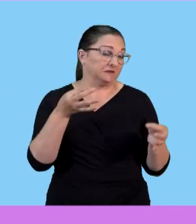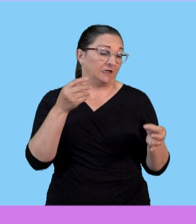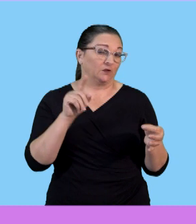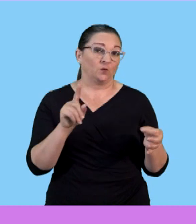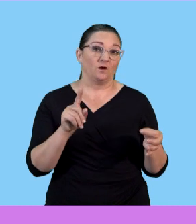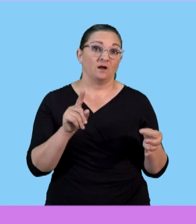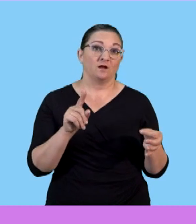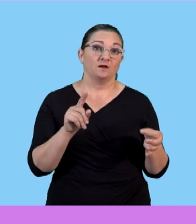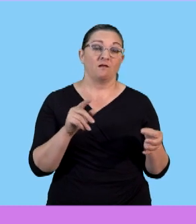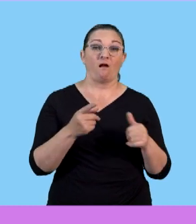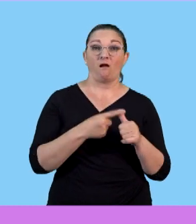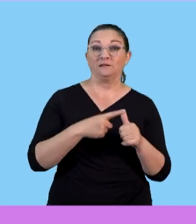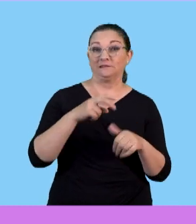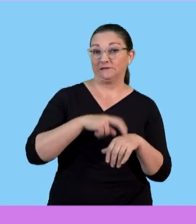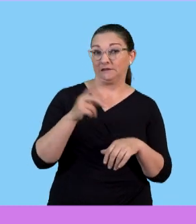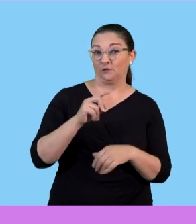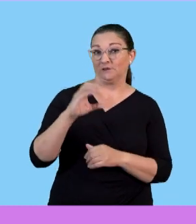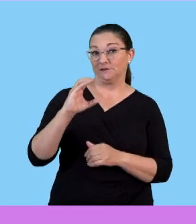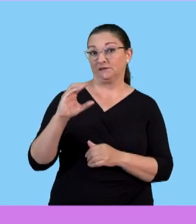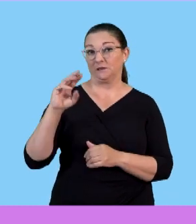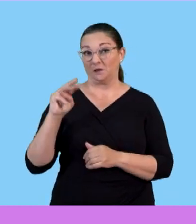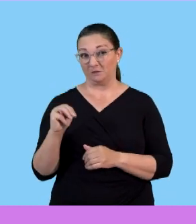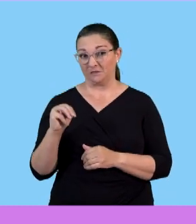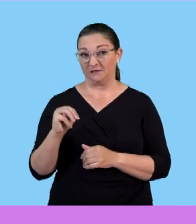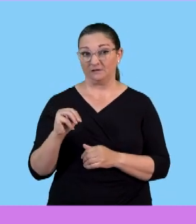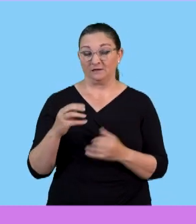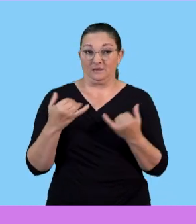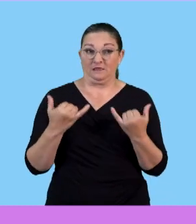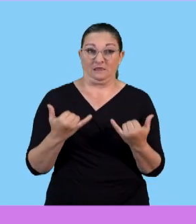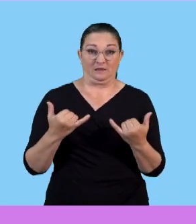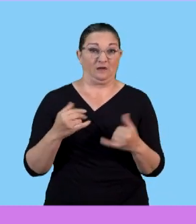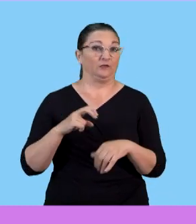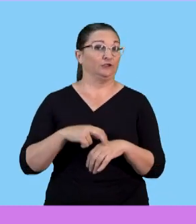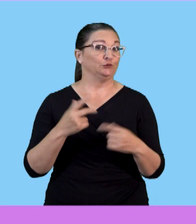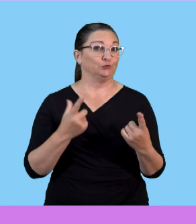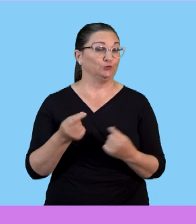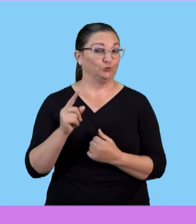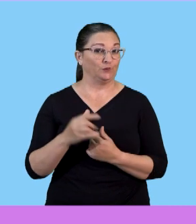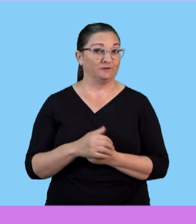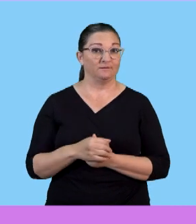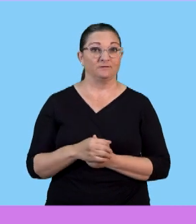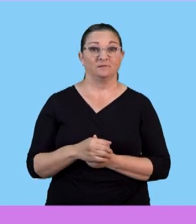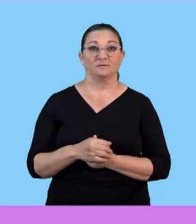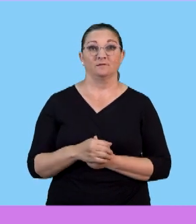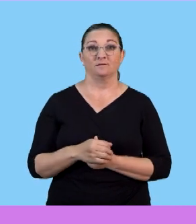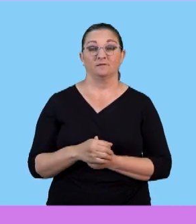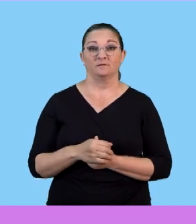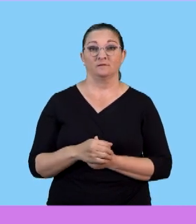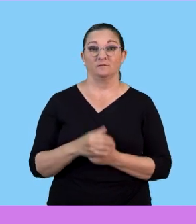be in centimeters. What we need to do now is we need to go